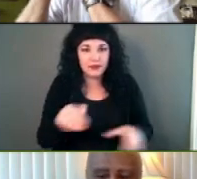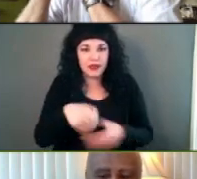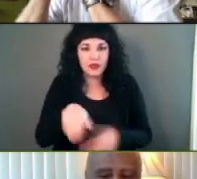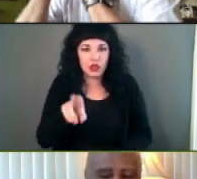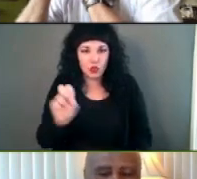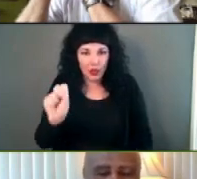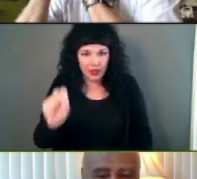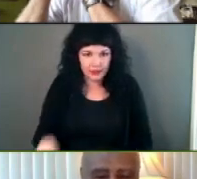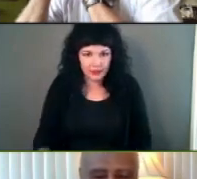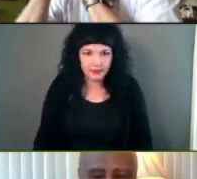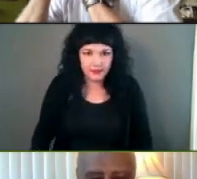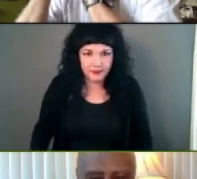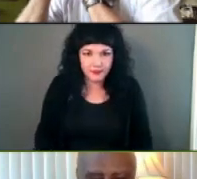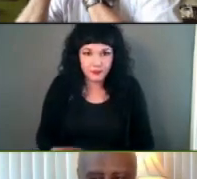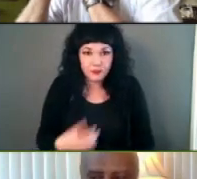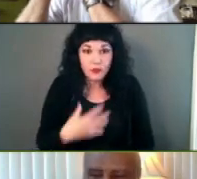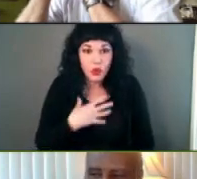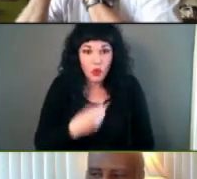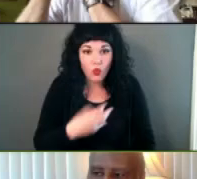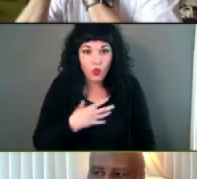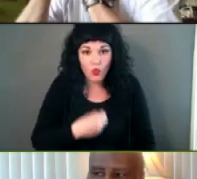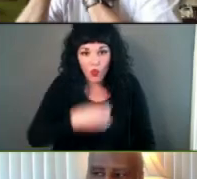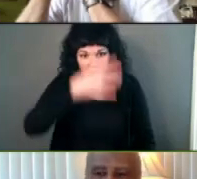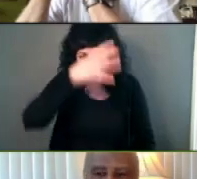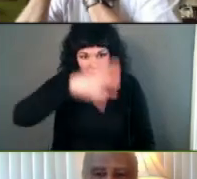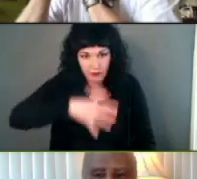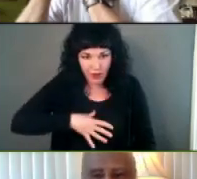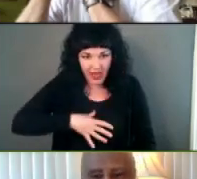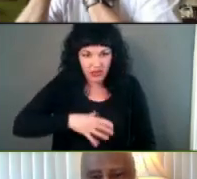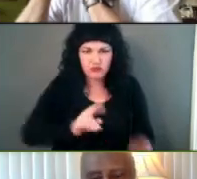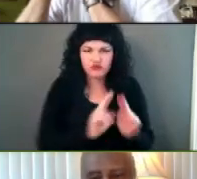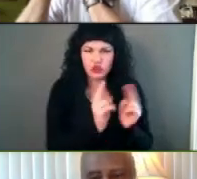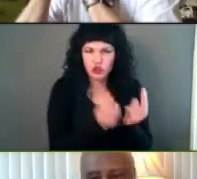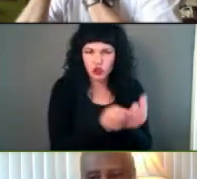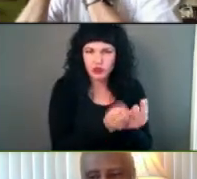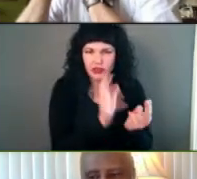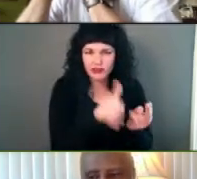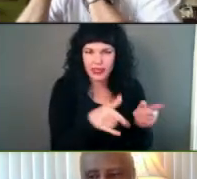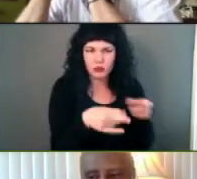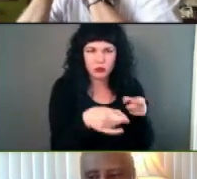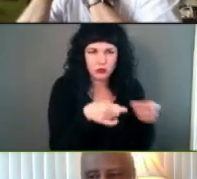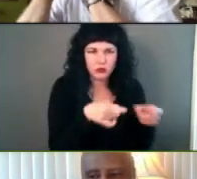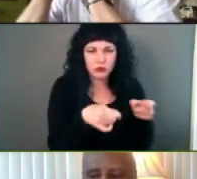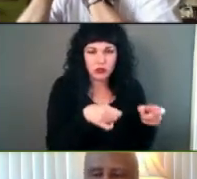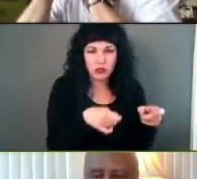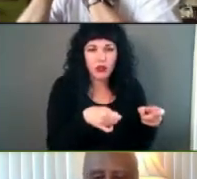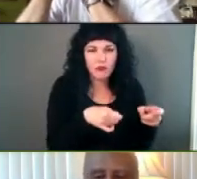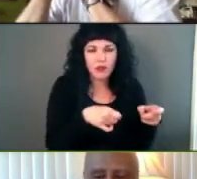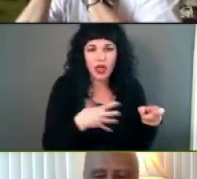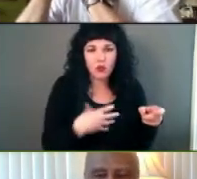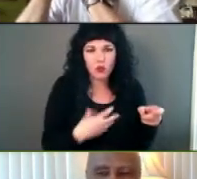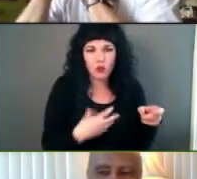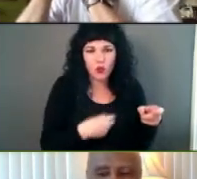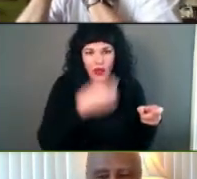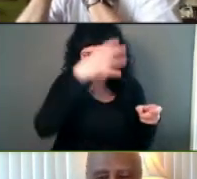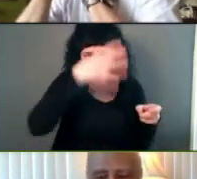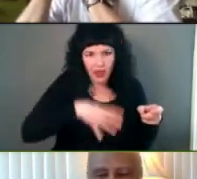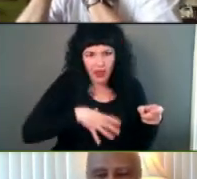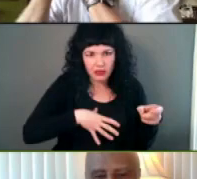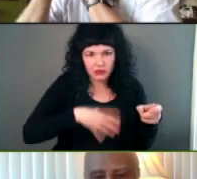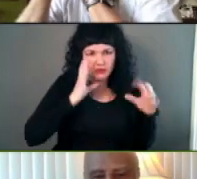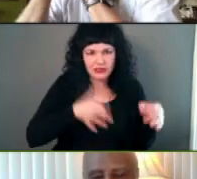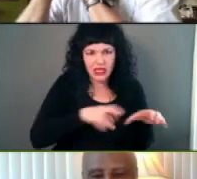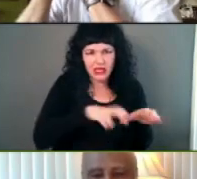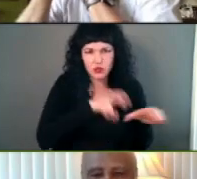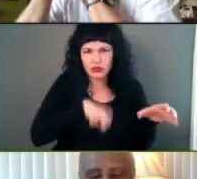union members that were dominated by white males, began to leave the Democratic Party. Leadership kind of hung around, but the